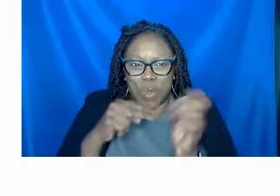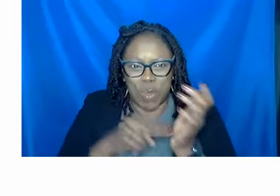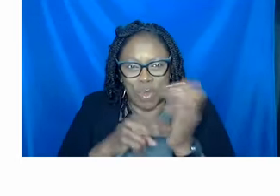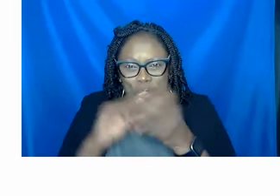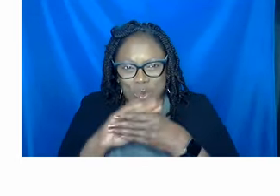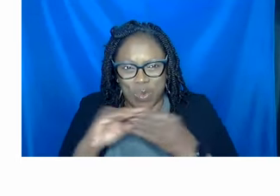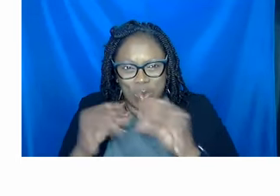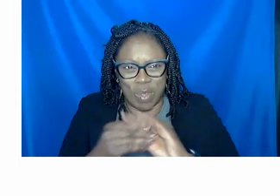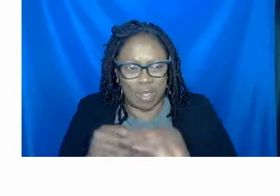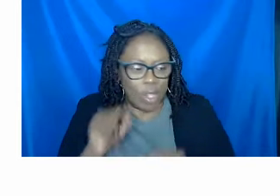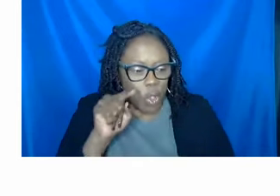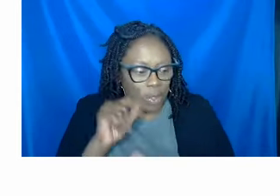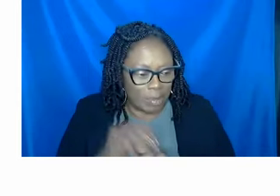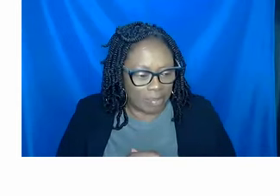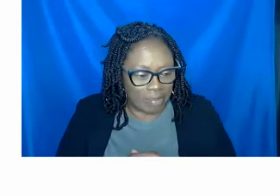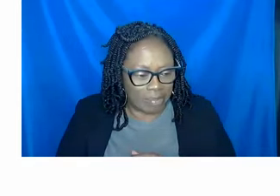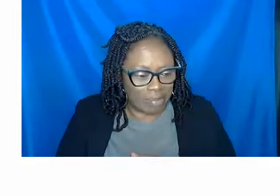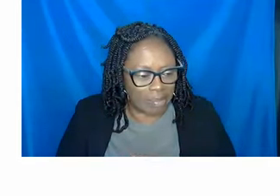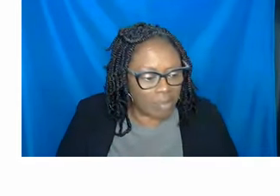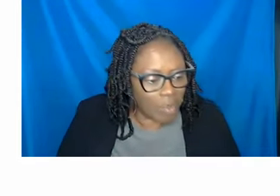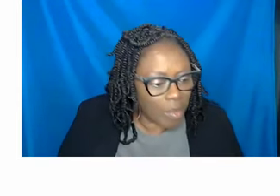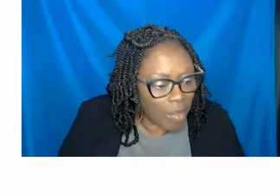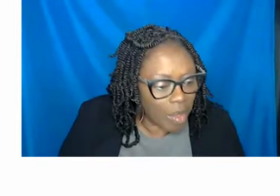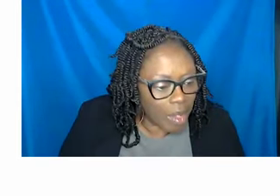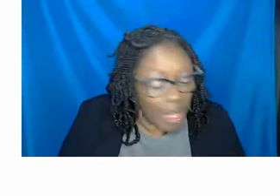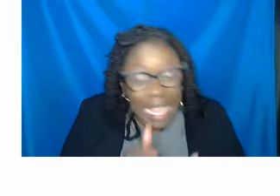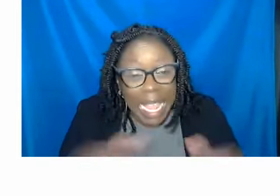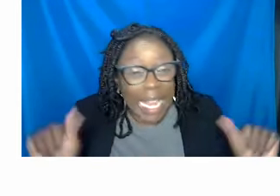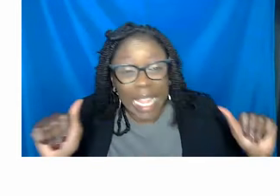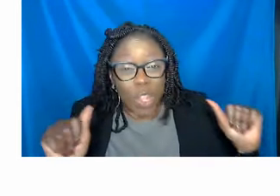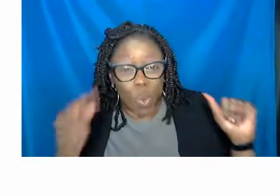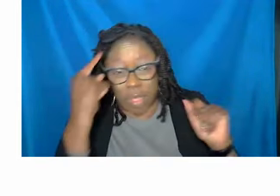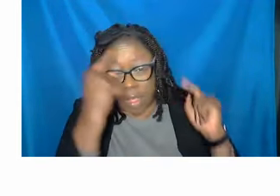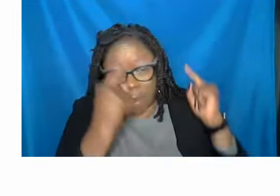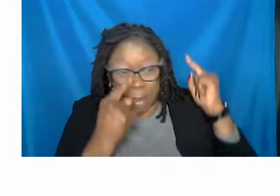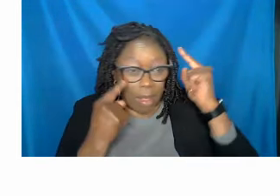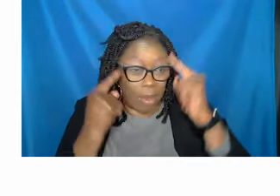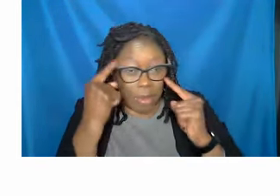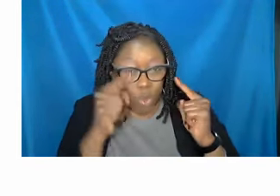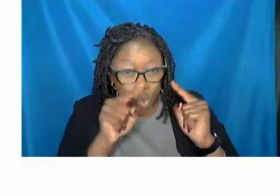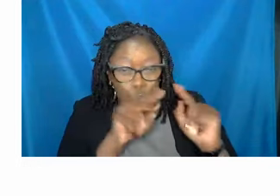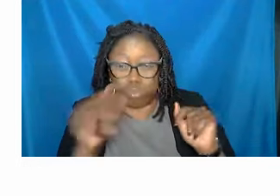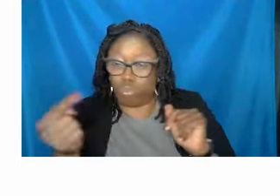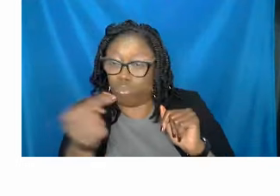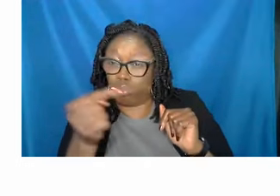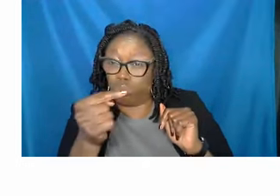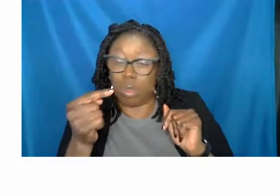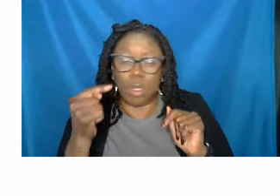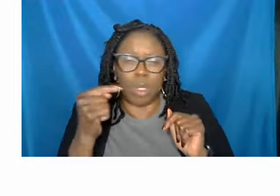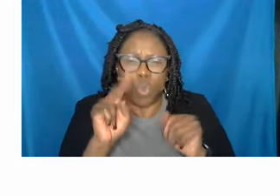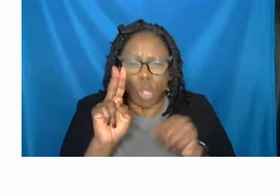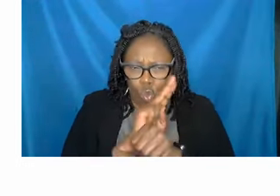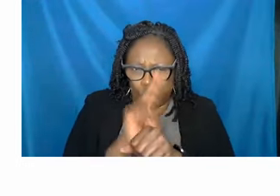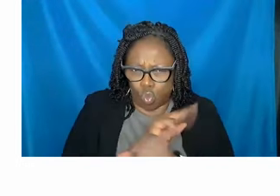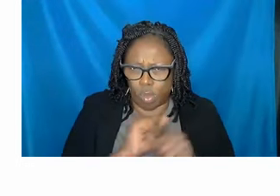here. Are there any of those that you can think about that you might